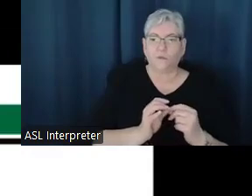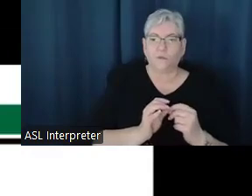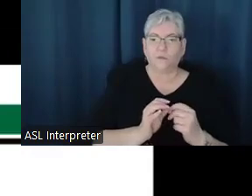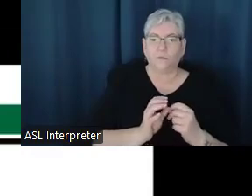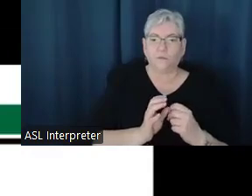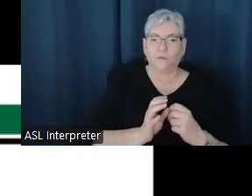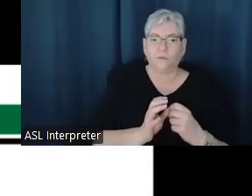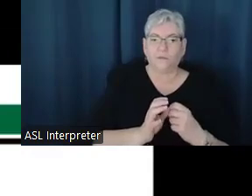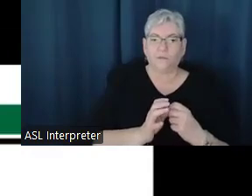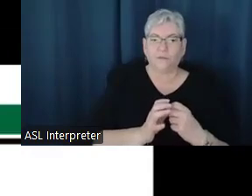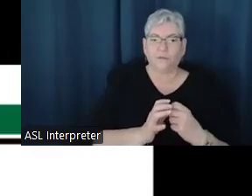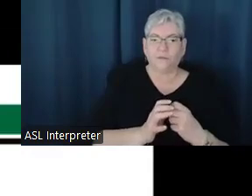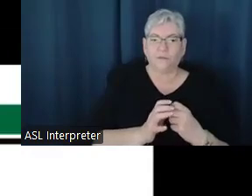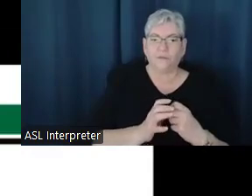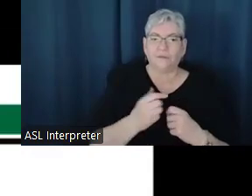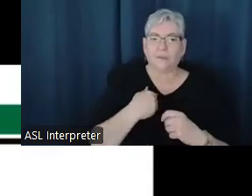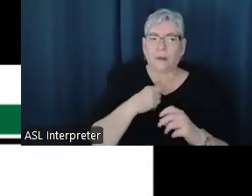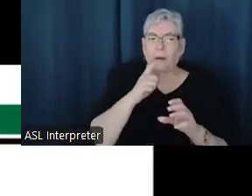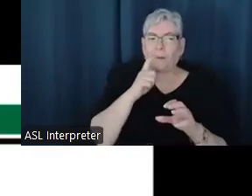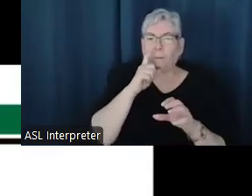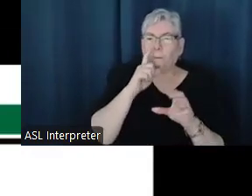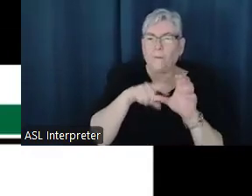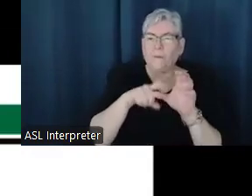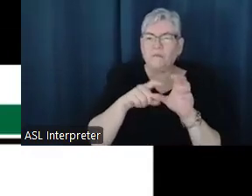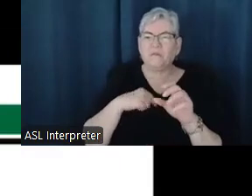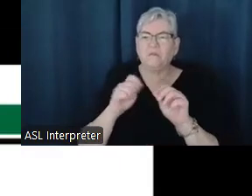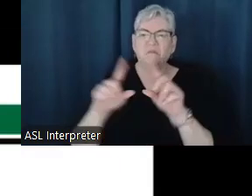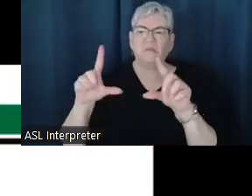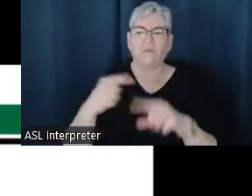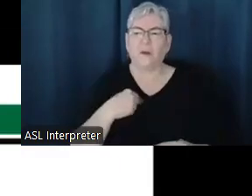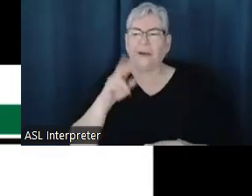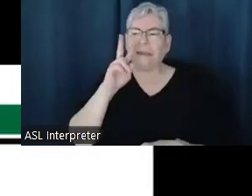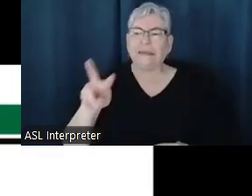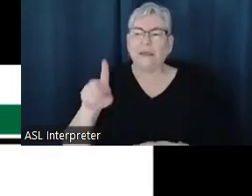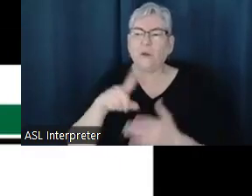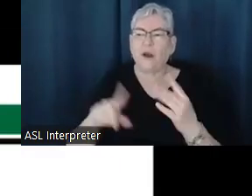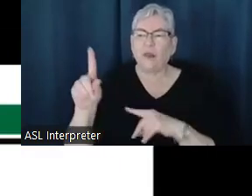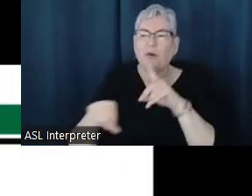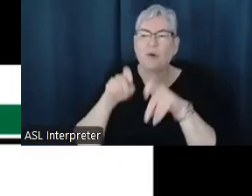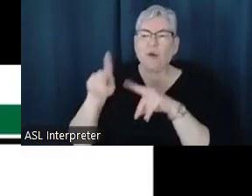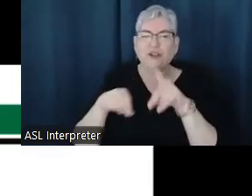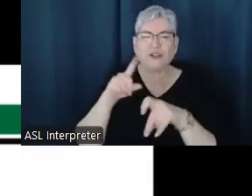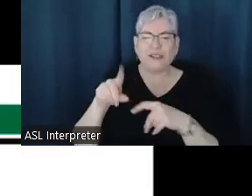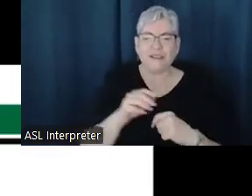I was sneaky as well, and I popped out the question box so I can see. Very slow to answer, so.